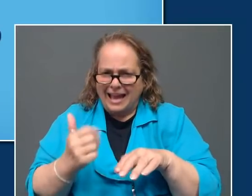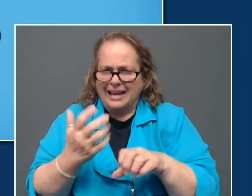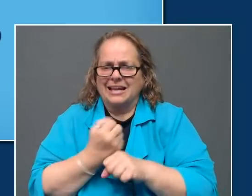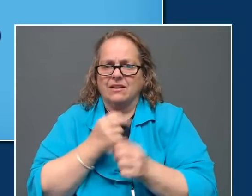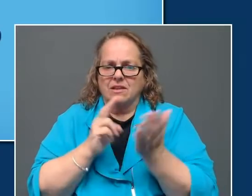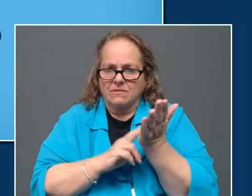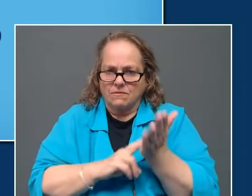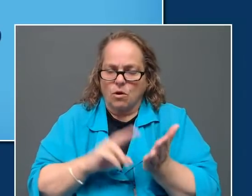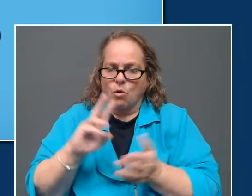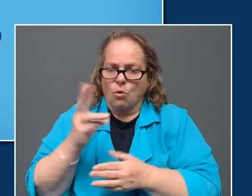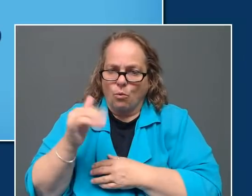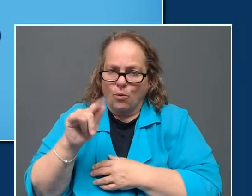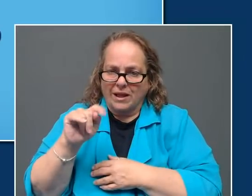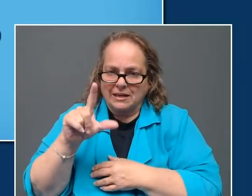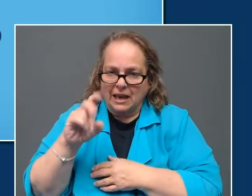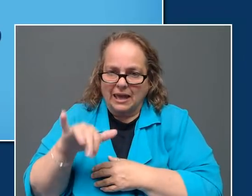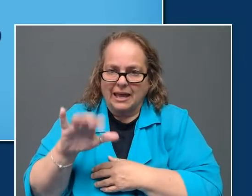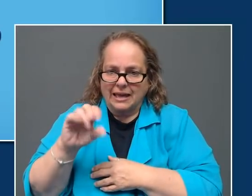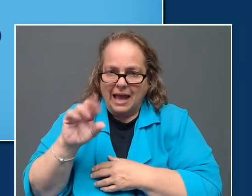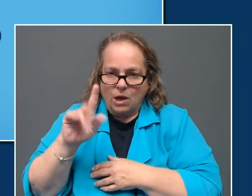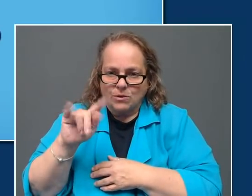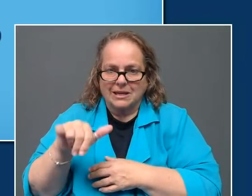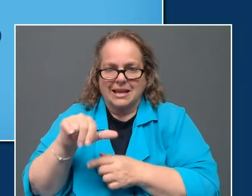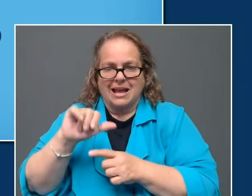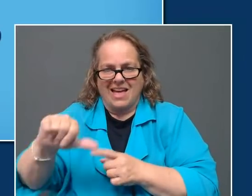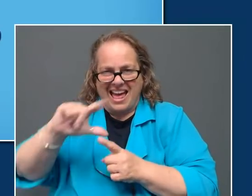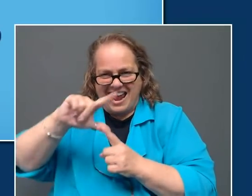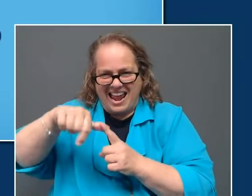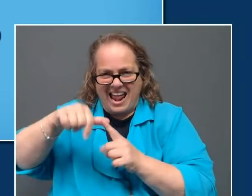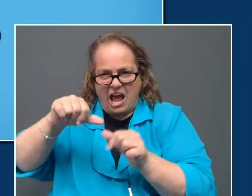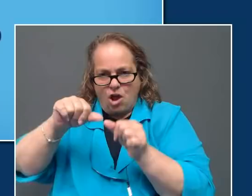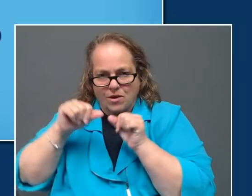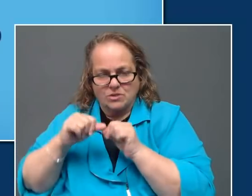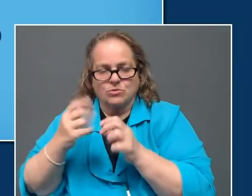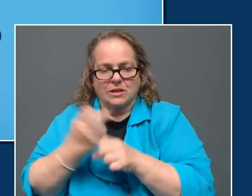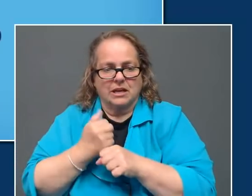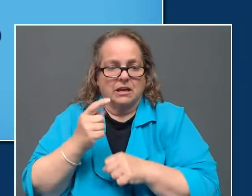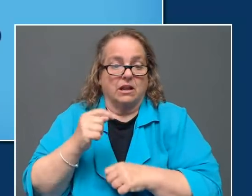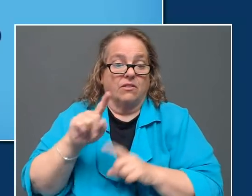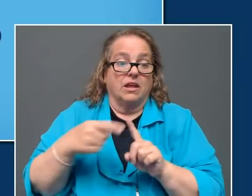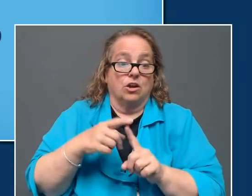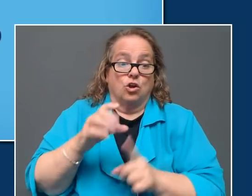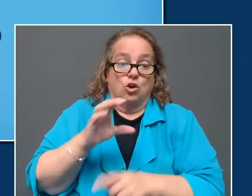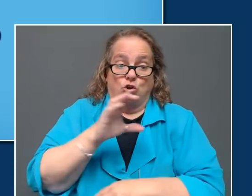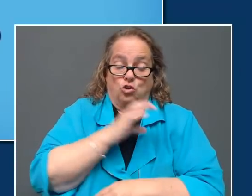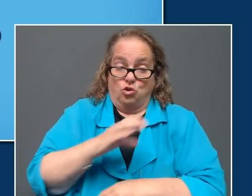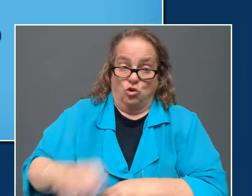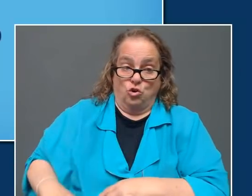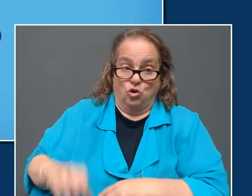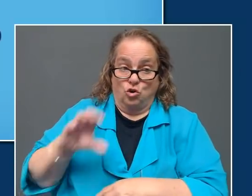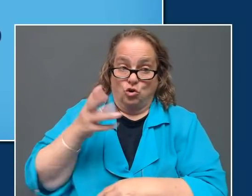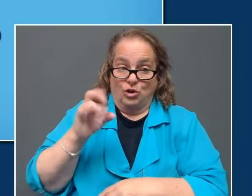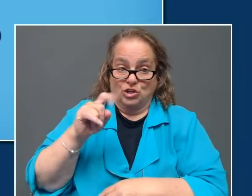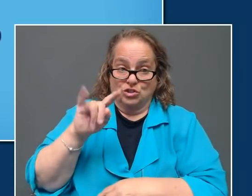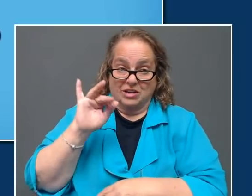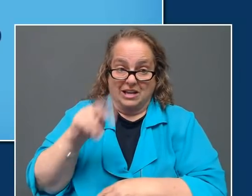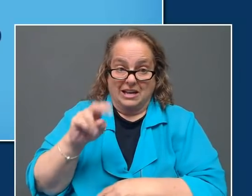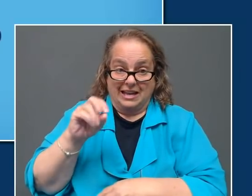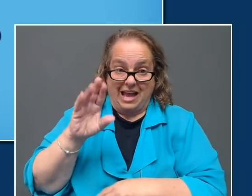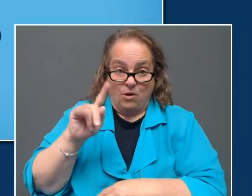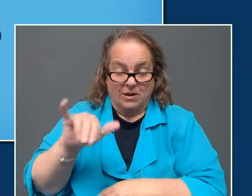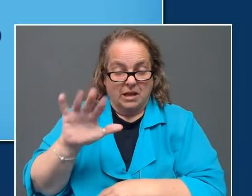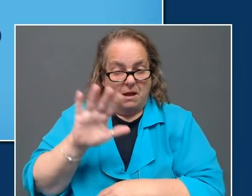surrounding counties vaccinated. And in Christian County, the health department at the Bruce Convention Center, about